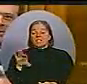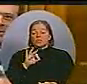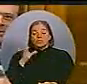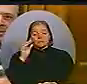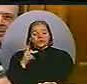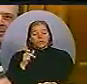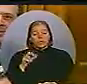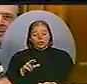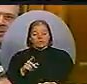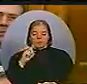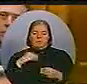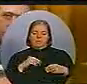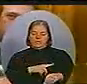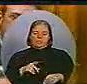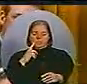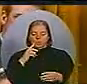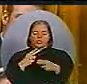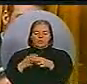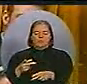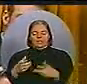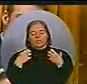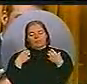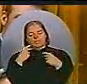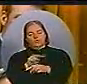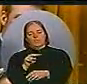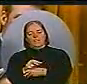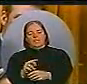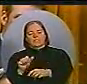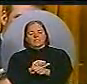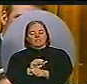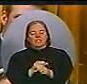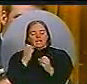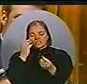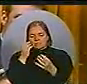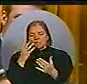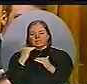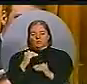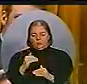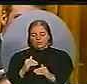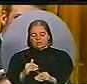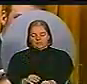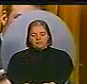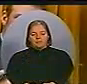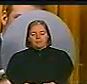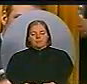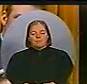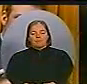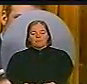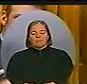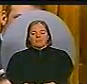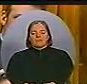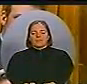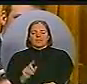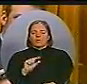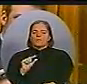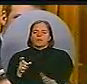the chair of the Security Intelligence Review Committee. So, what's with that? When will the government come clean